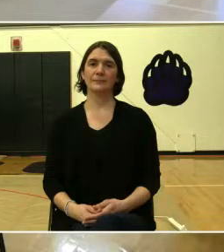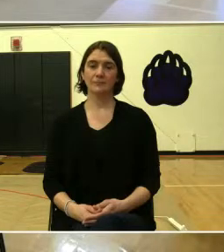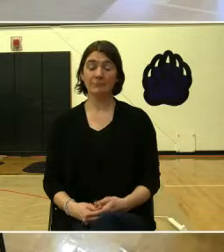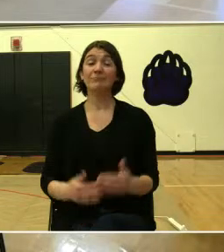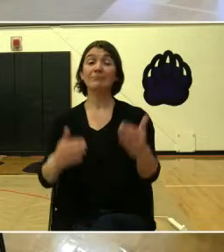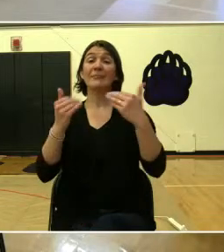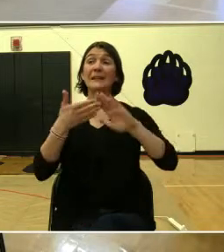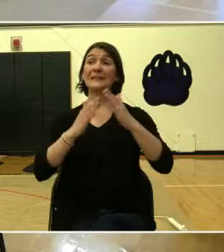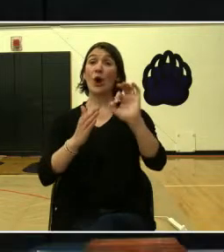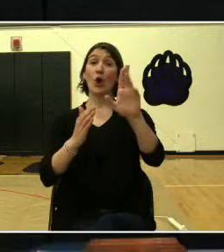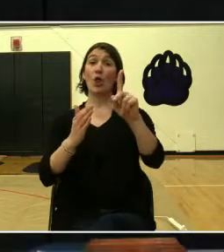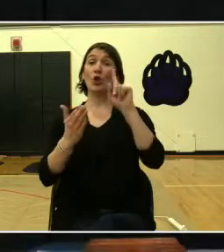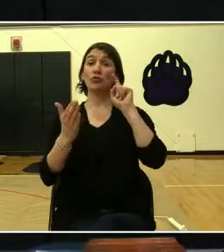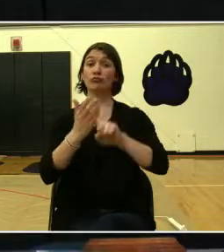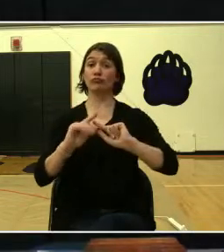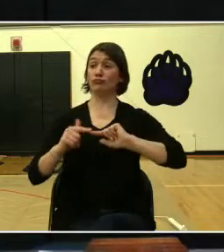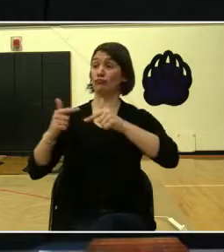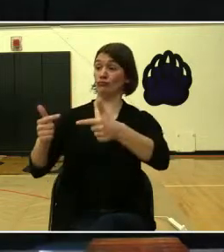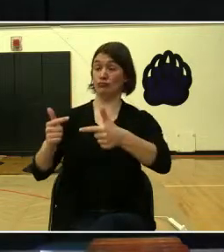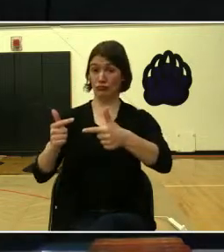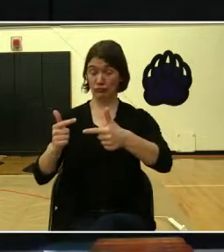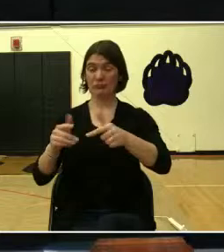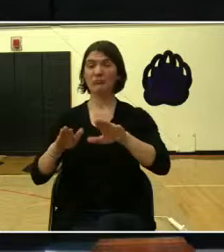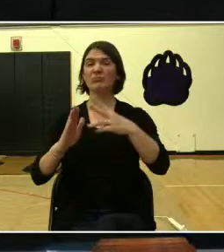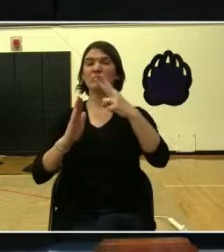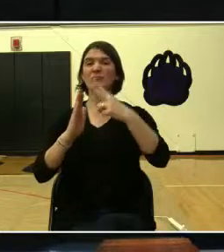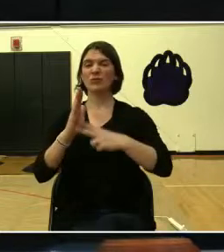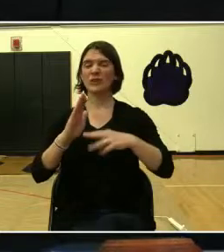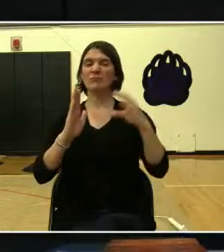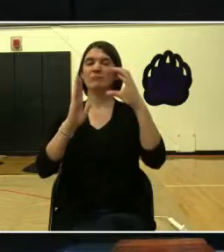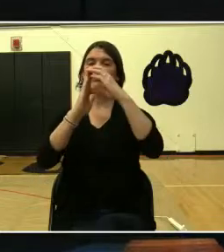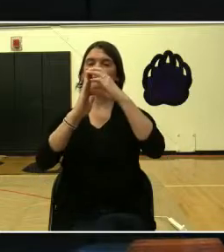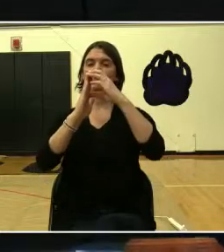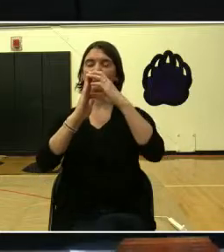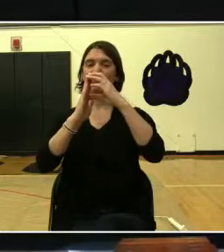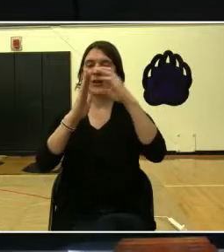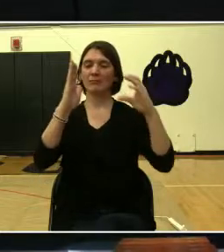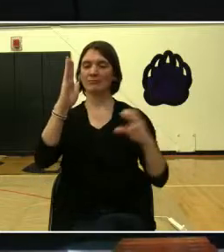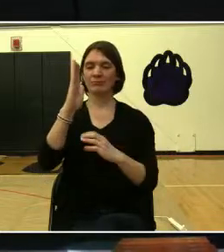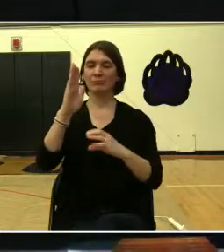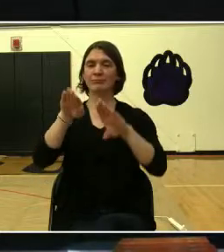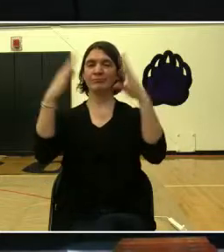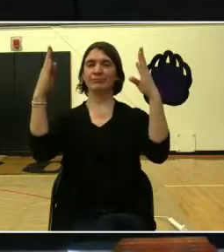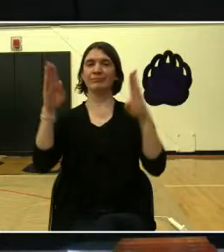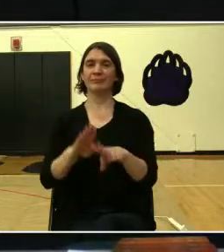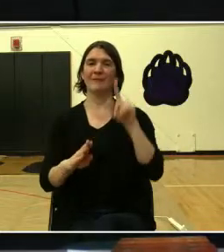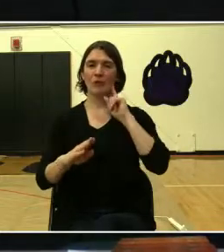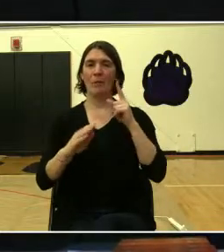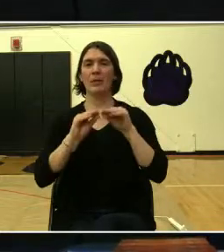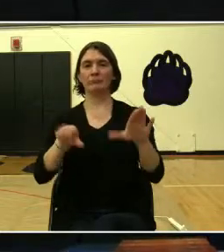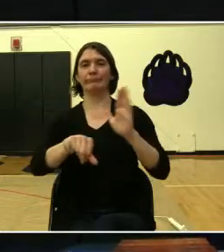town clerk is now recognized to read the opening and closing paragraphs of the